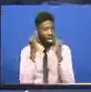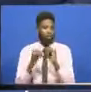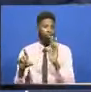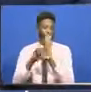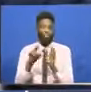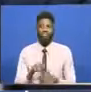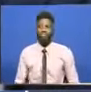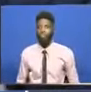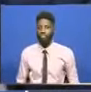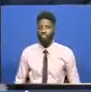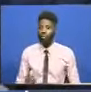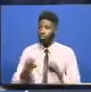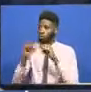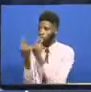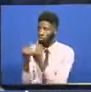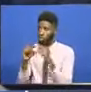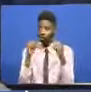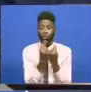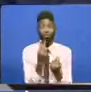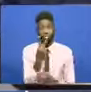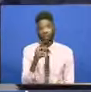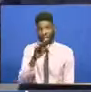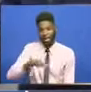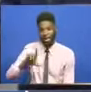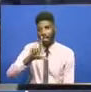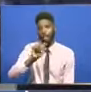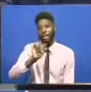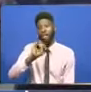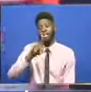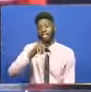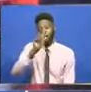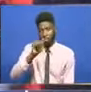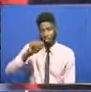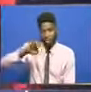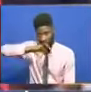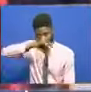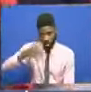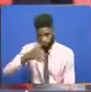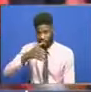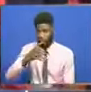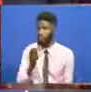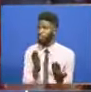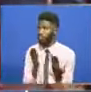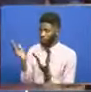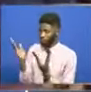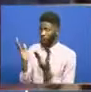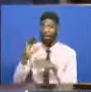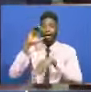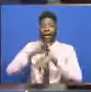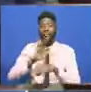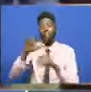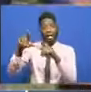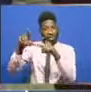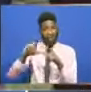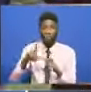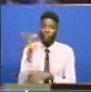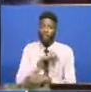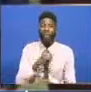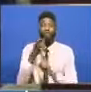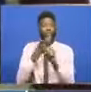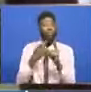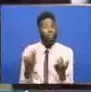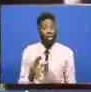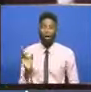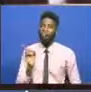The two group ranches in Laikipia County, Ilmwesi and Musul groups, received their title deeds from the Lands